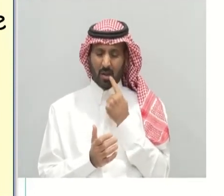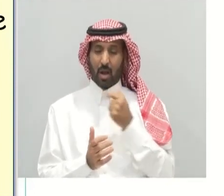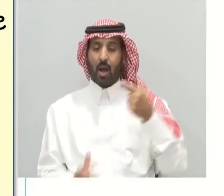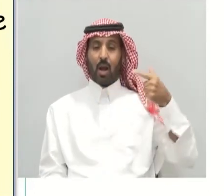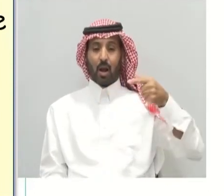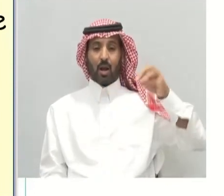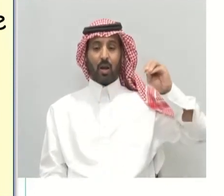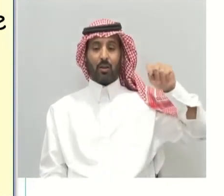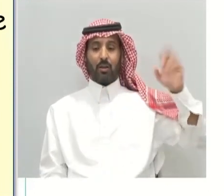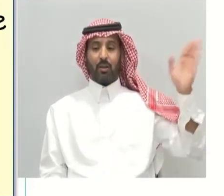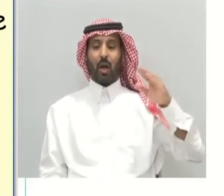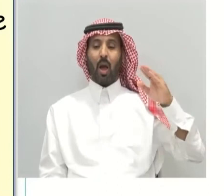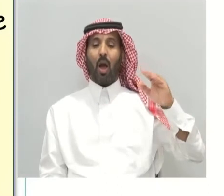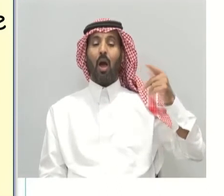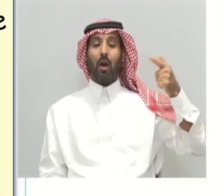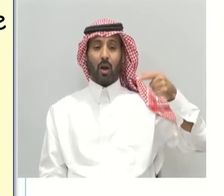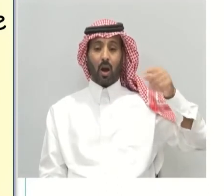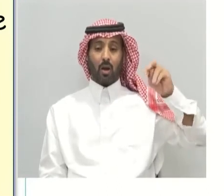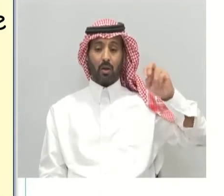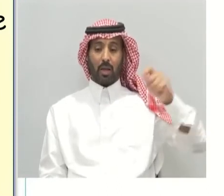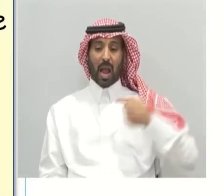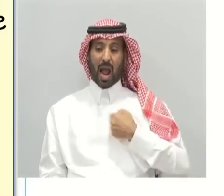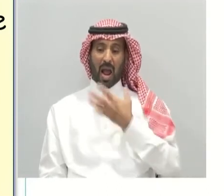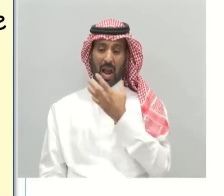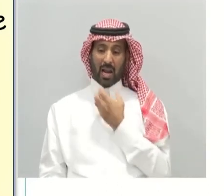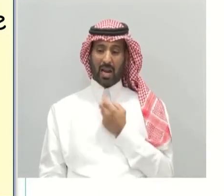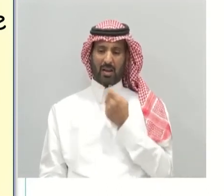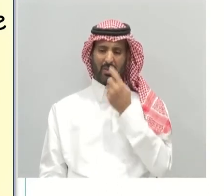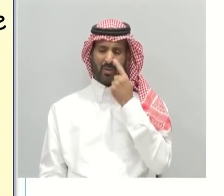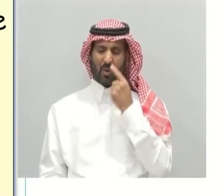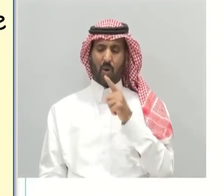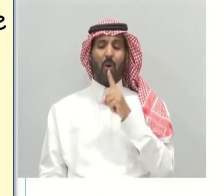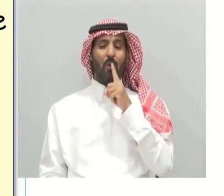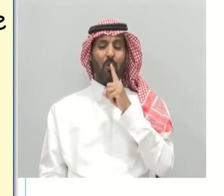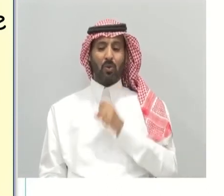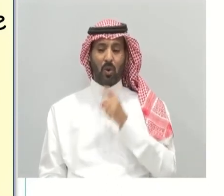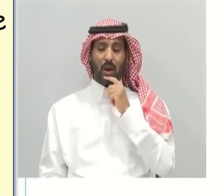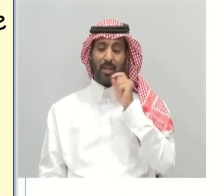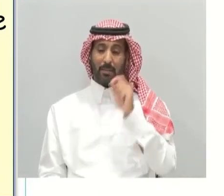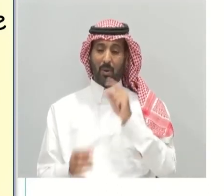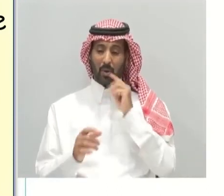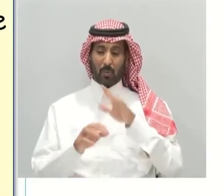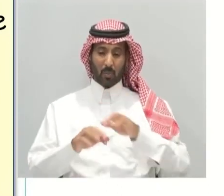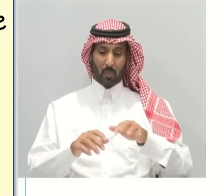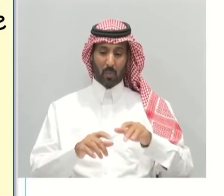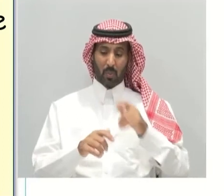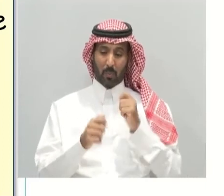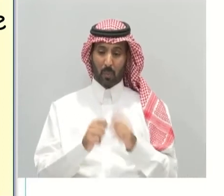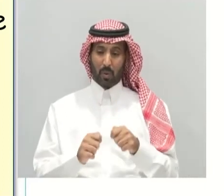got, got. I got 200 points in a computer